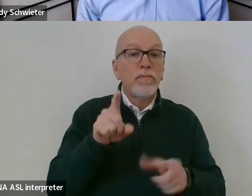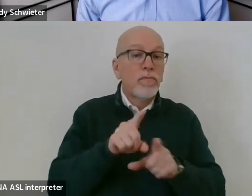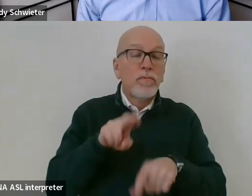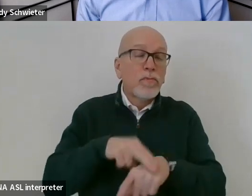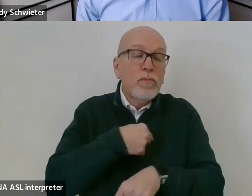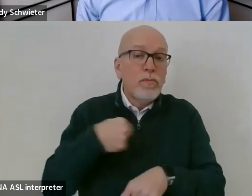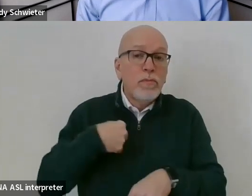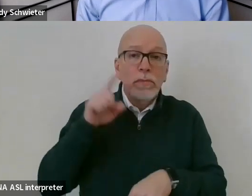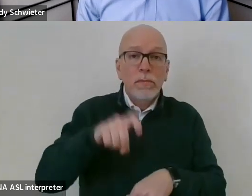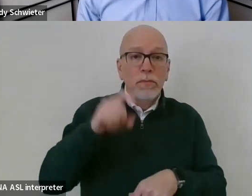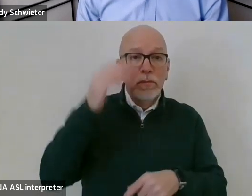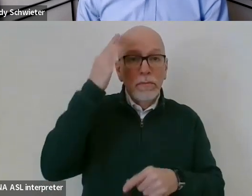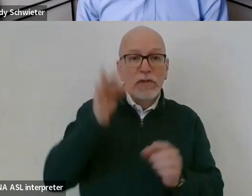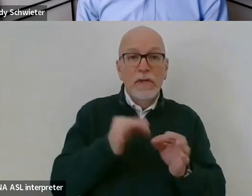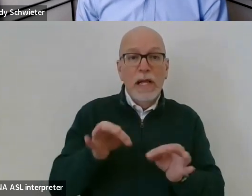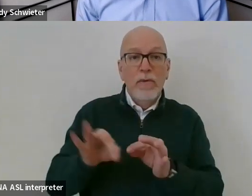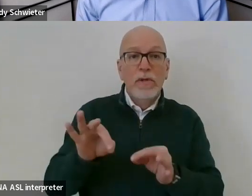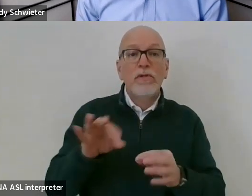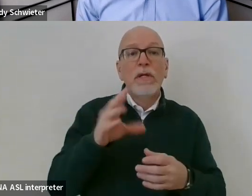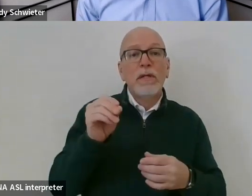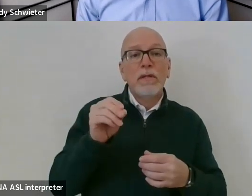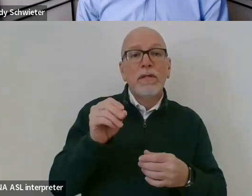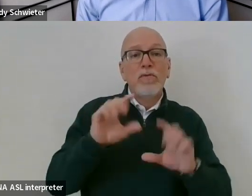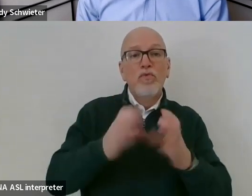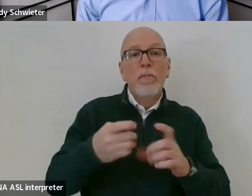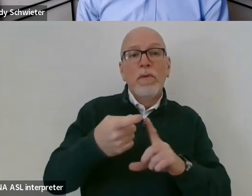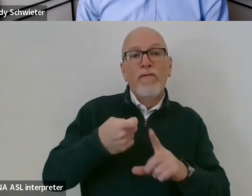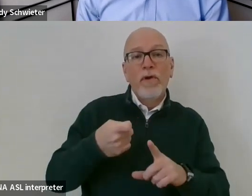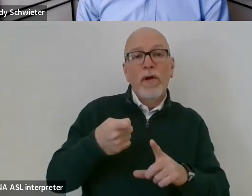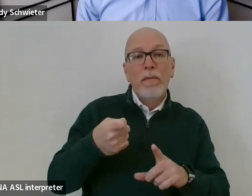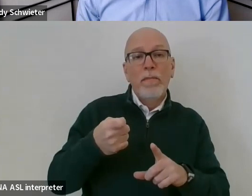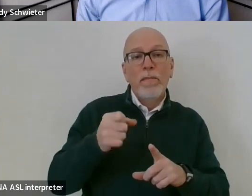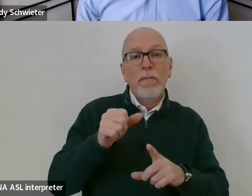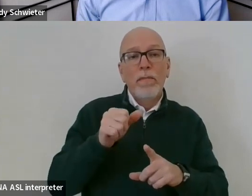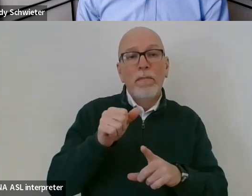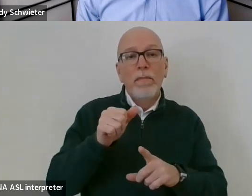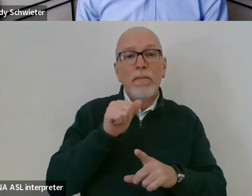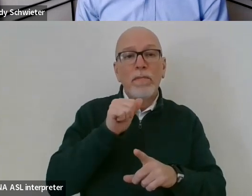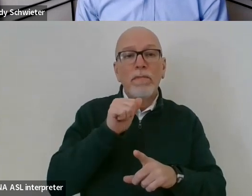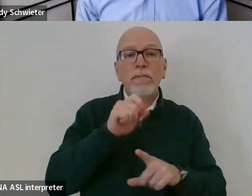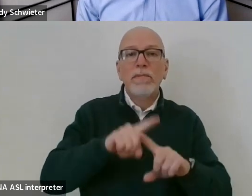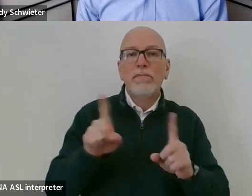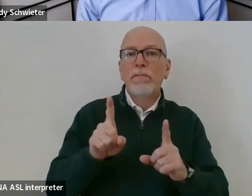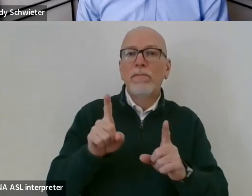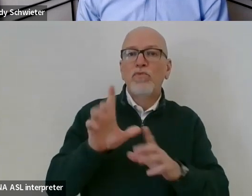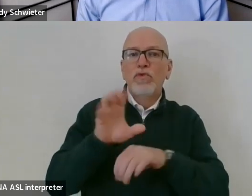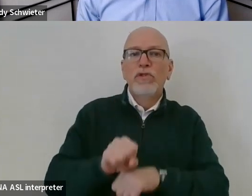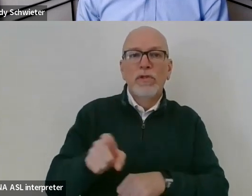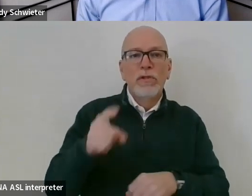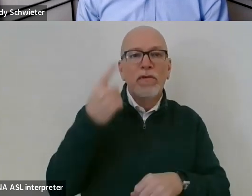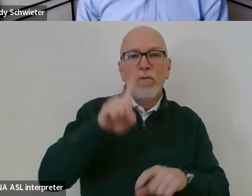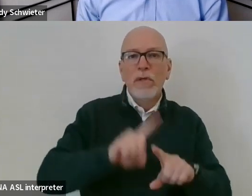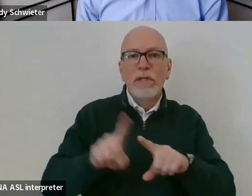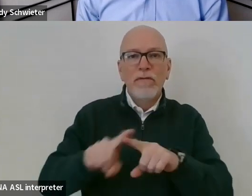mindful of languages of lesser diffusion and groups that come from non-literary, non-numerical traditions, from devastated